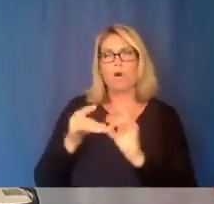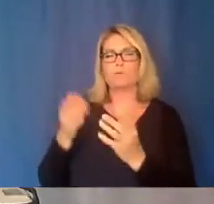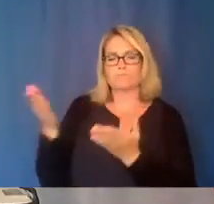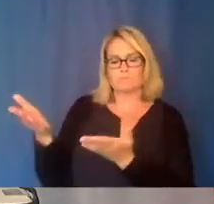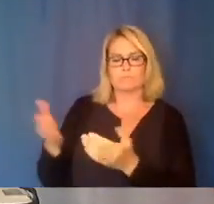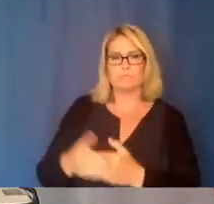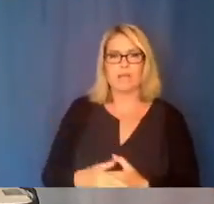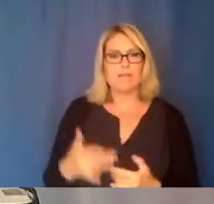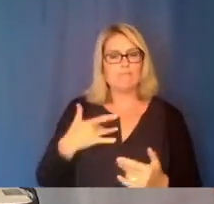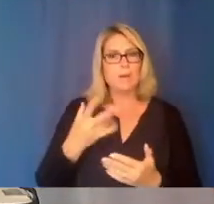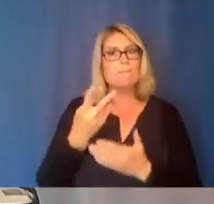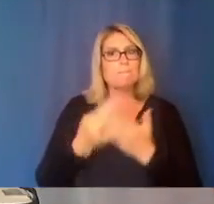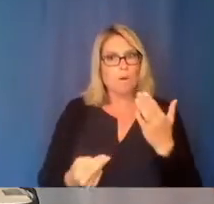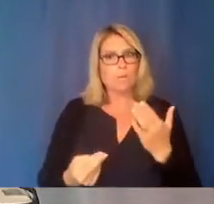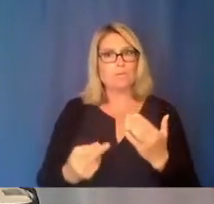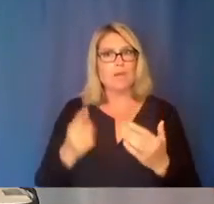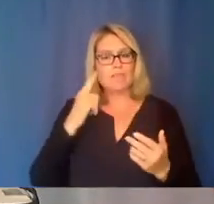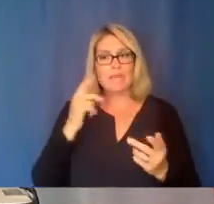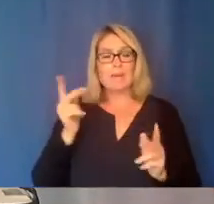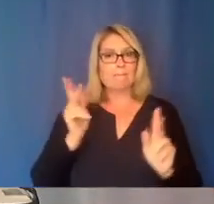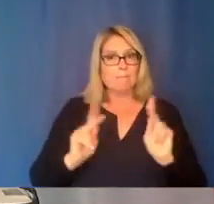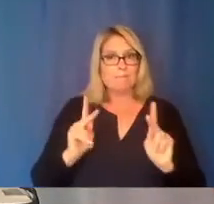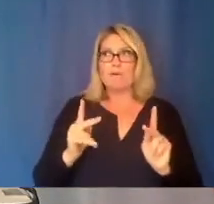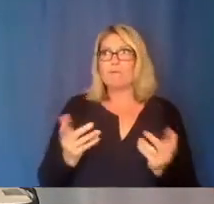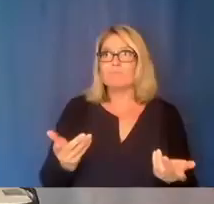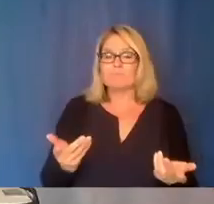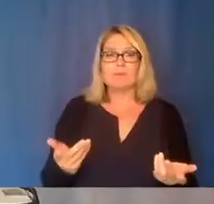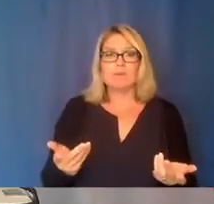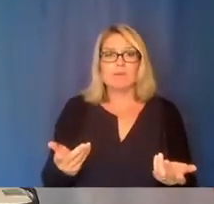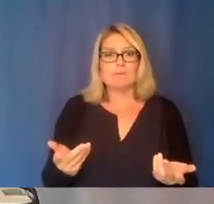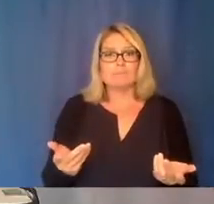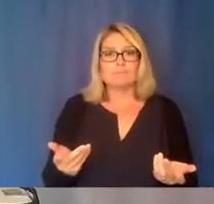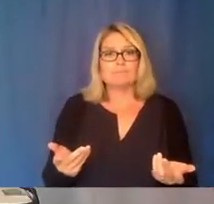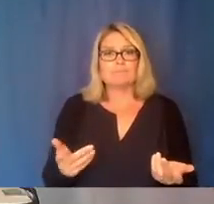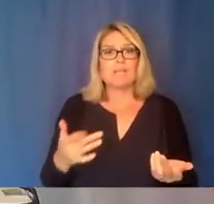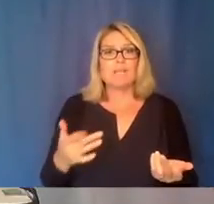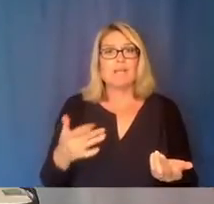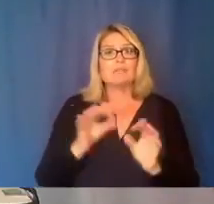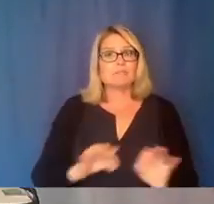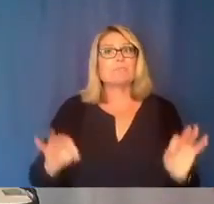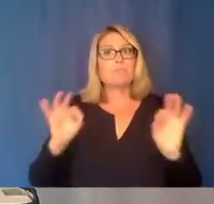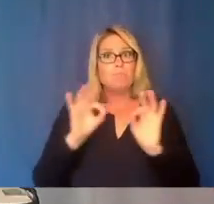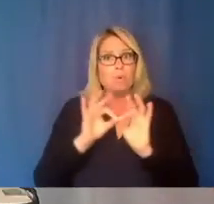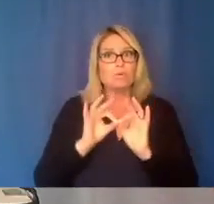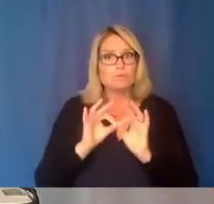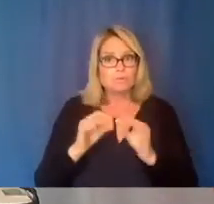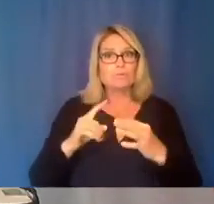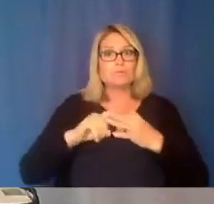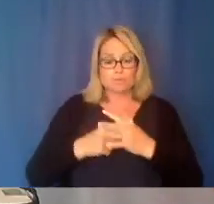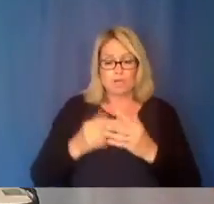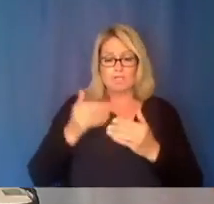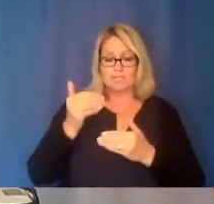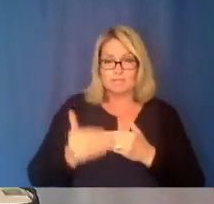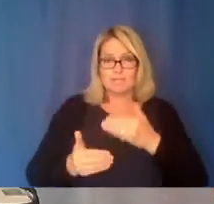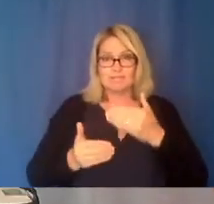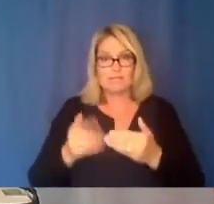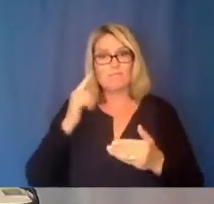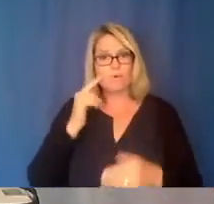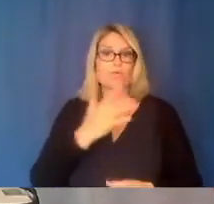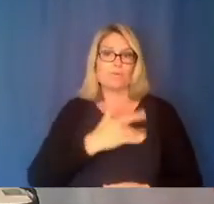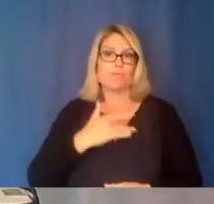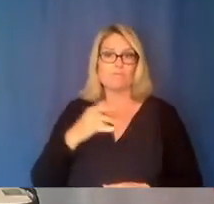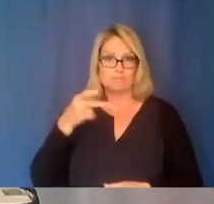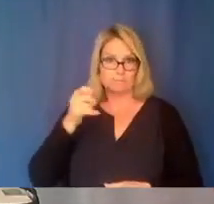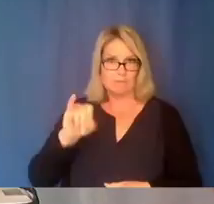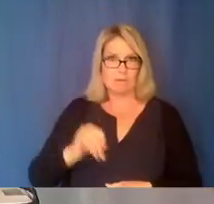bit of both. I think on the surface it's an important, another important milestone and step for us as a province. I think